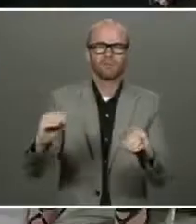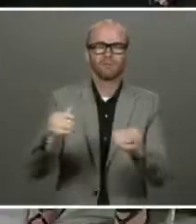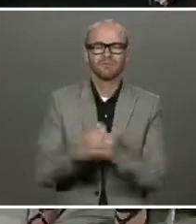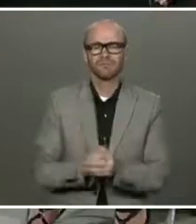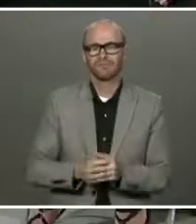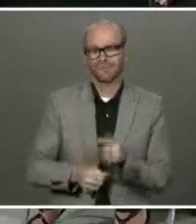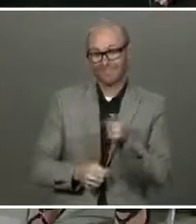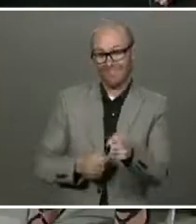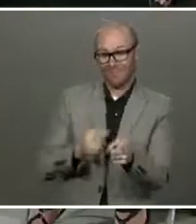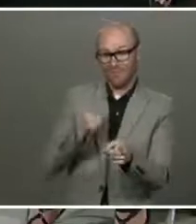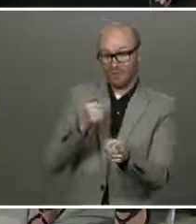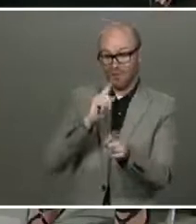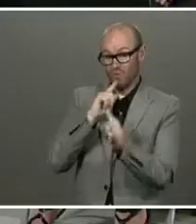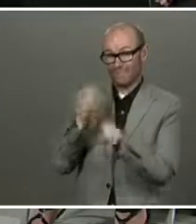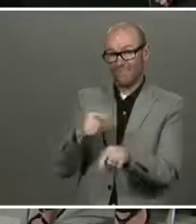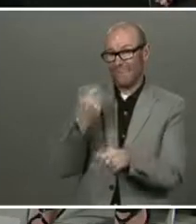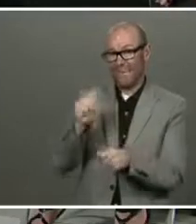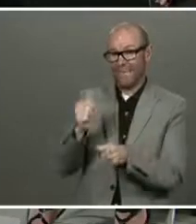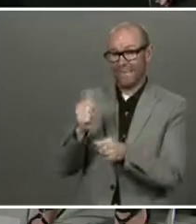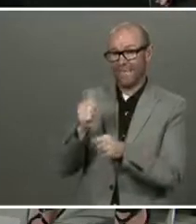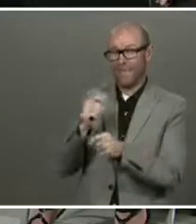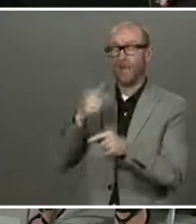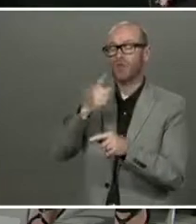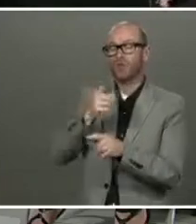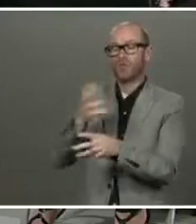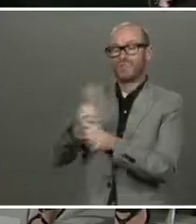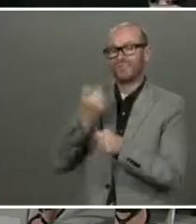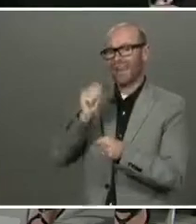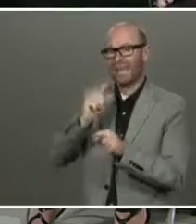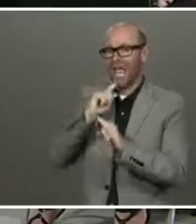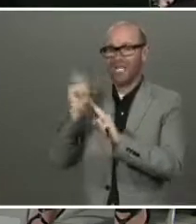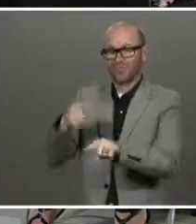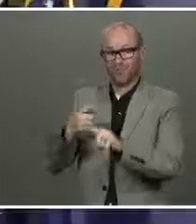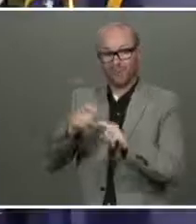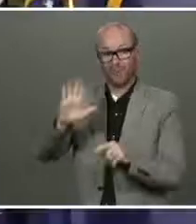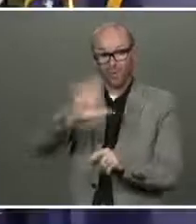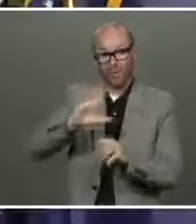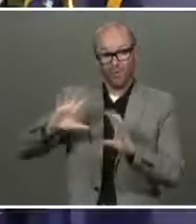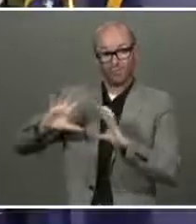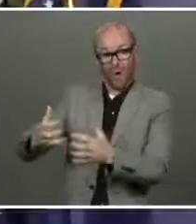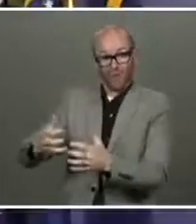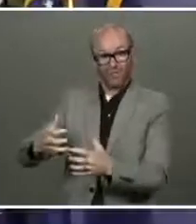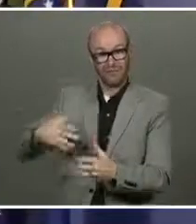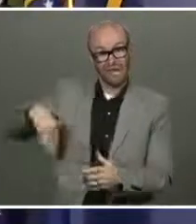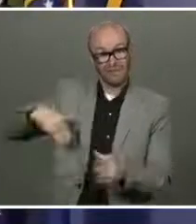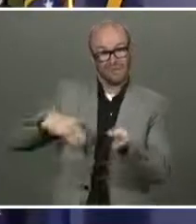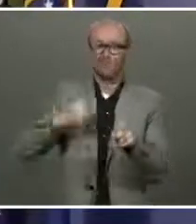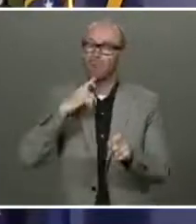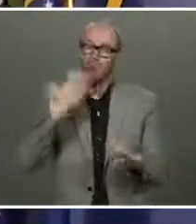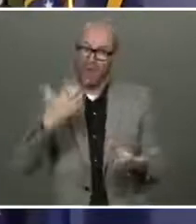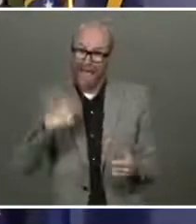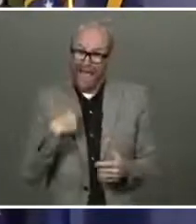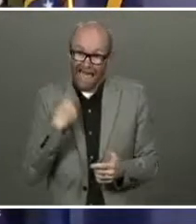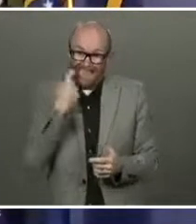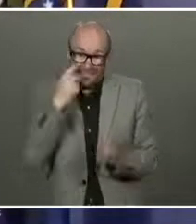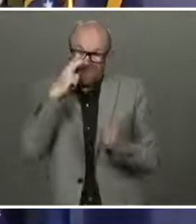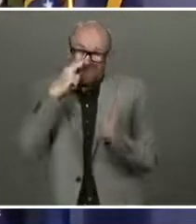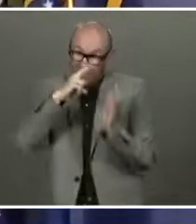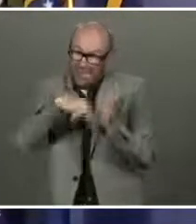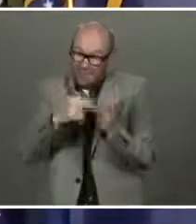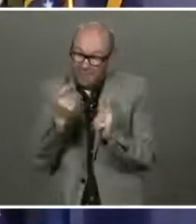about that headline? Do you expect Well, not yet, because I don't think anybody's read it yet, so we'll see. I only saw it about a half